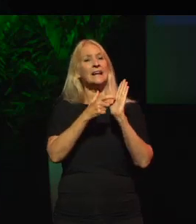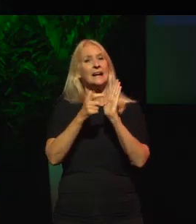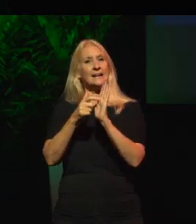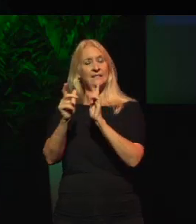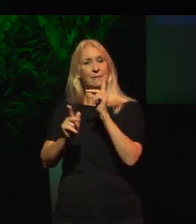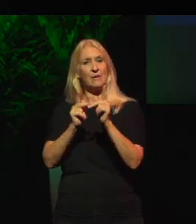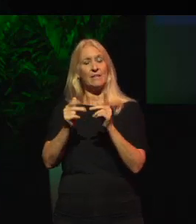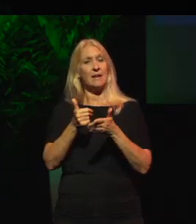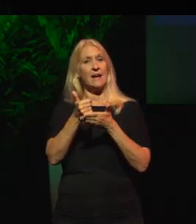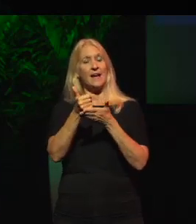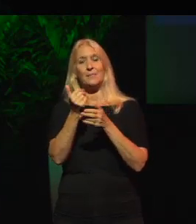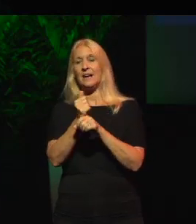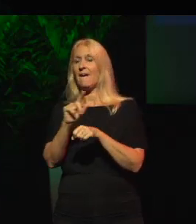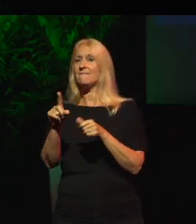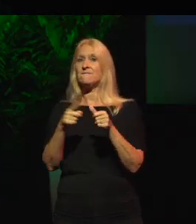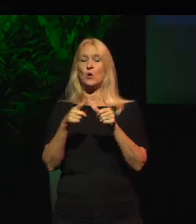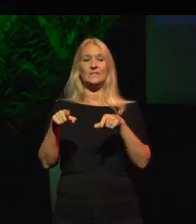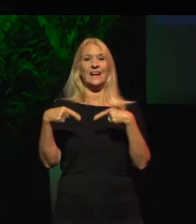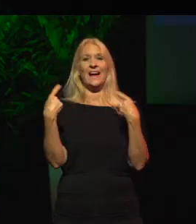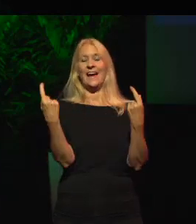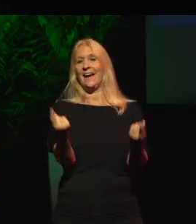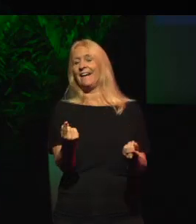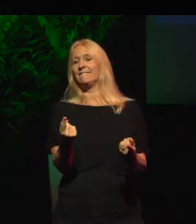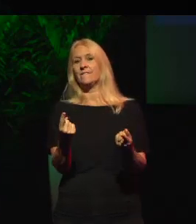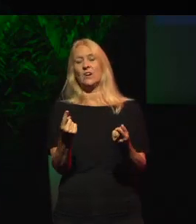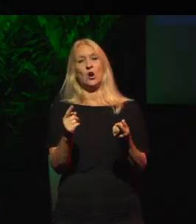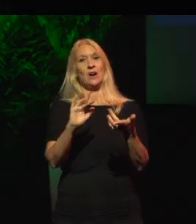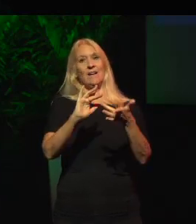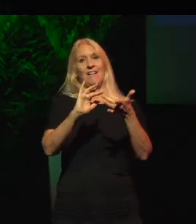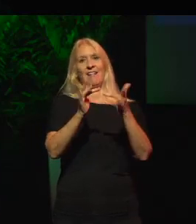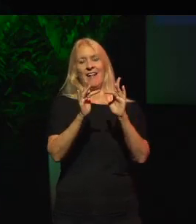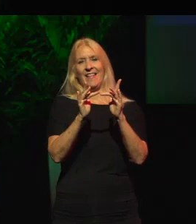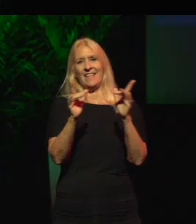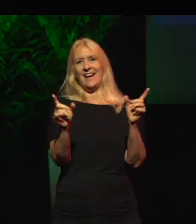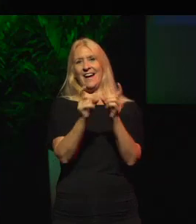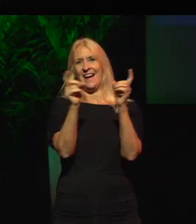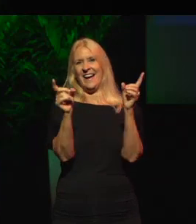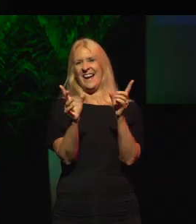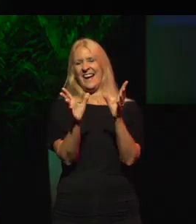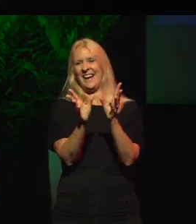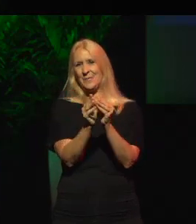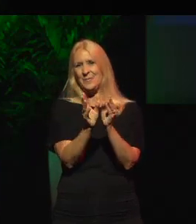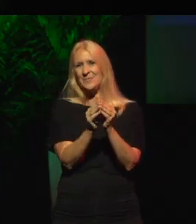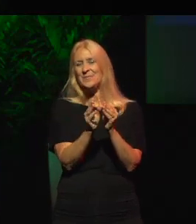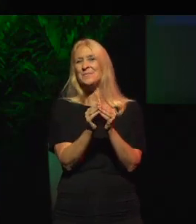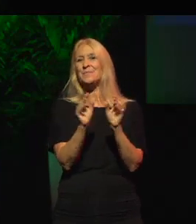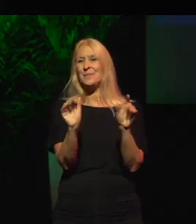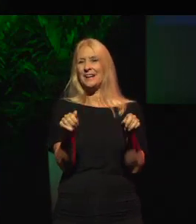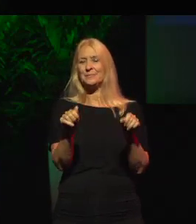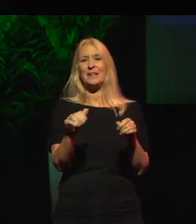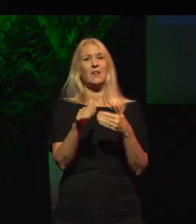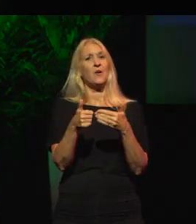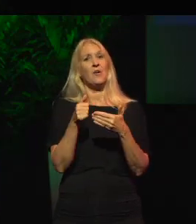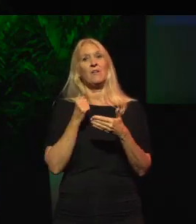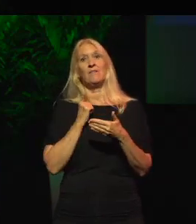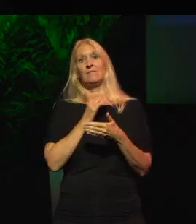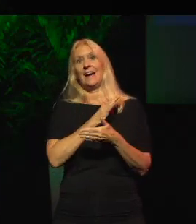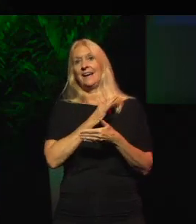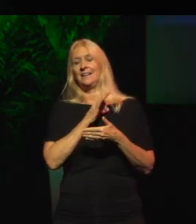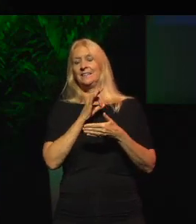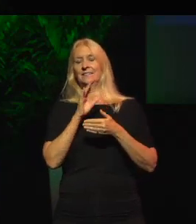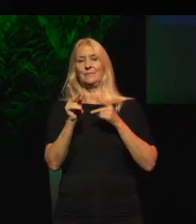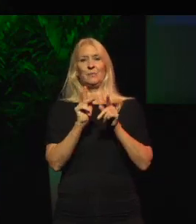our first ever virtual convocation possible. The whole team of faculty and staff from across the college put a lot of time and